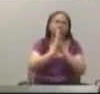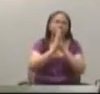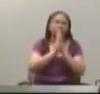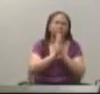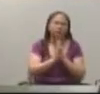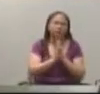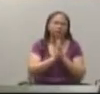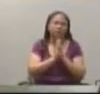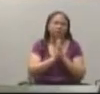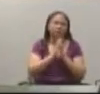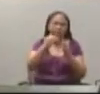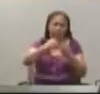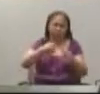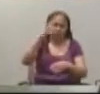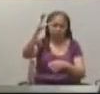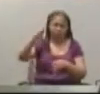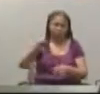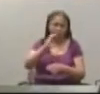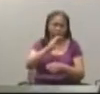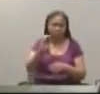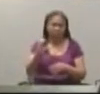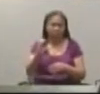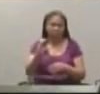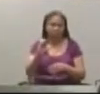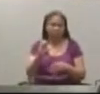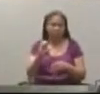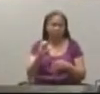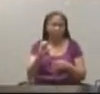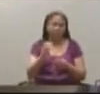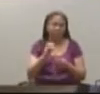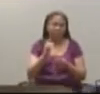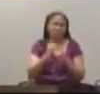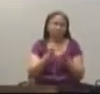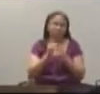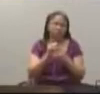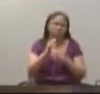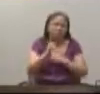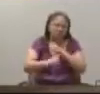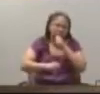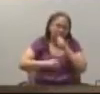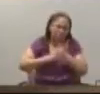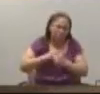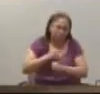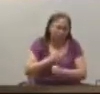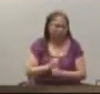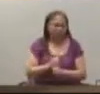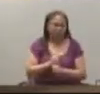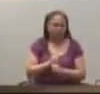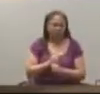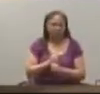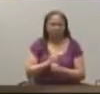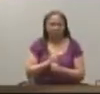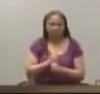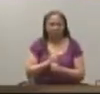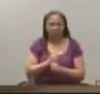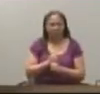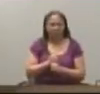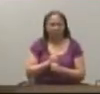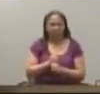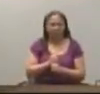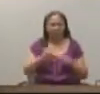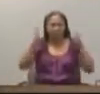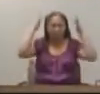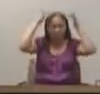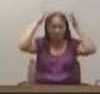The cross? The pain that the Lord must have endured, or did endure, by the crown of